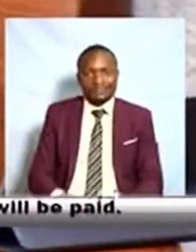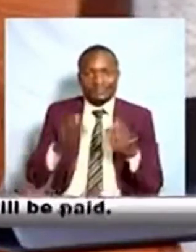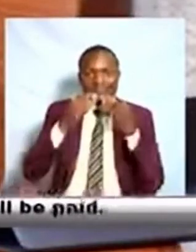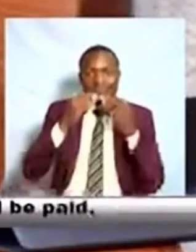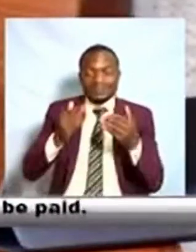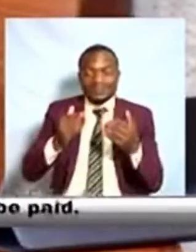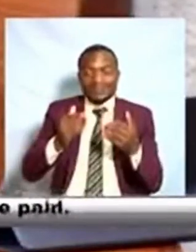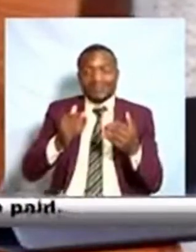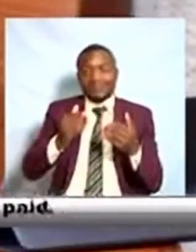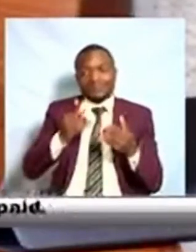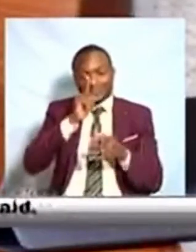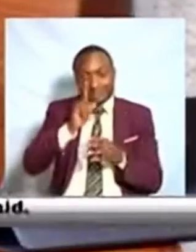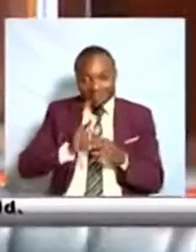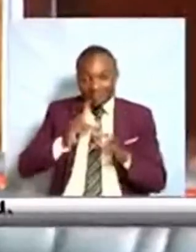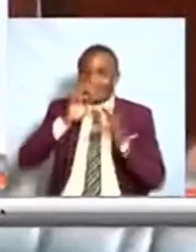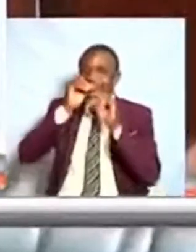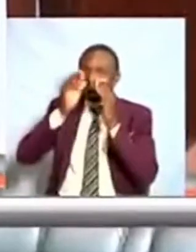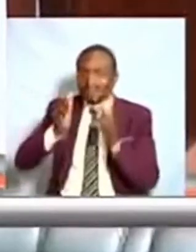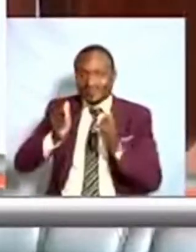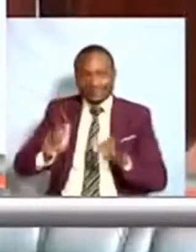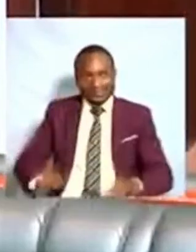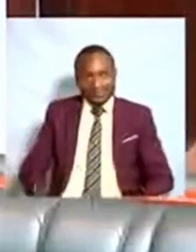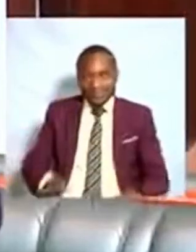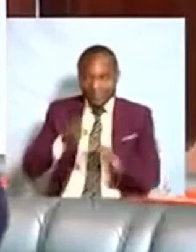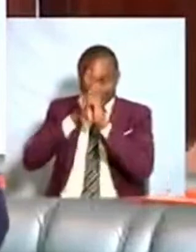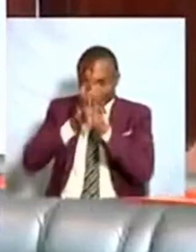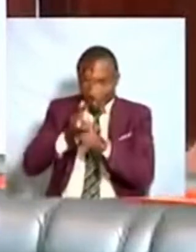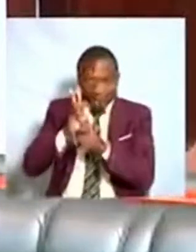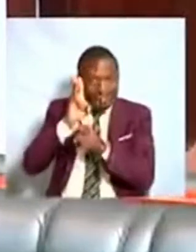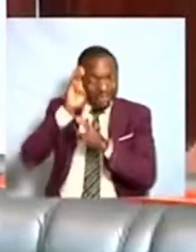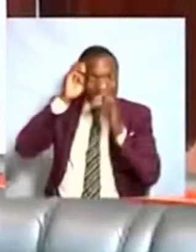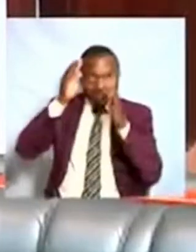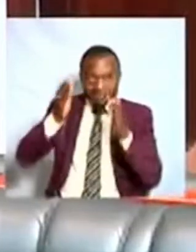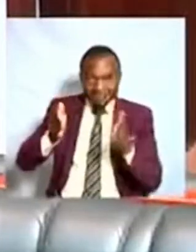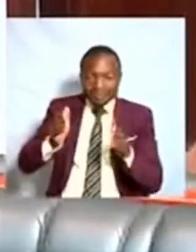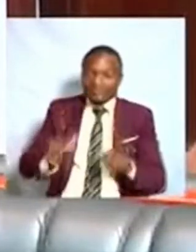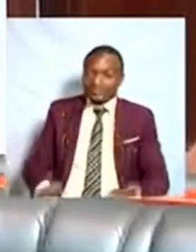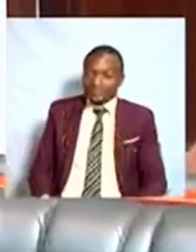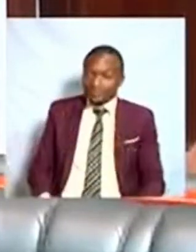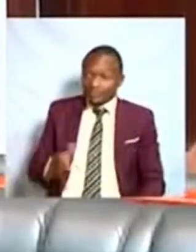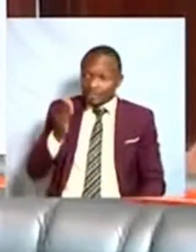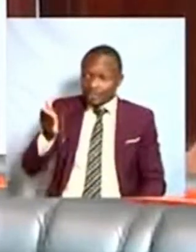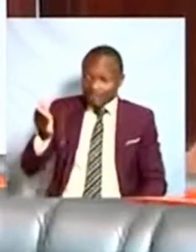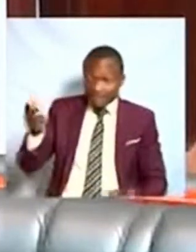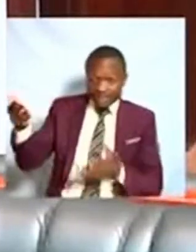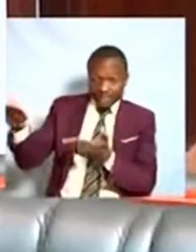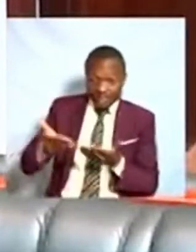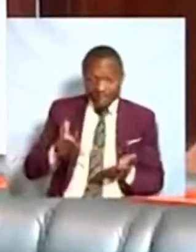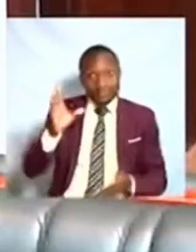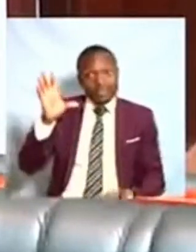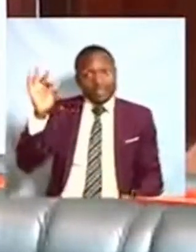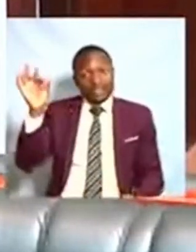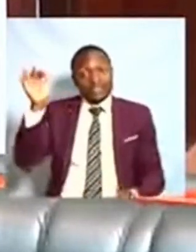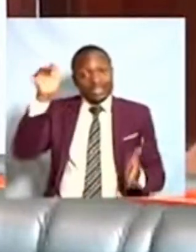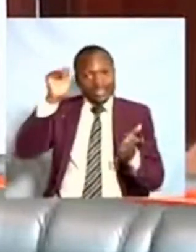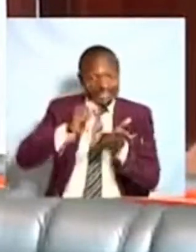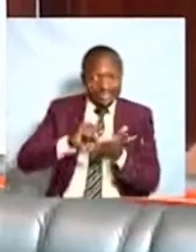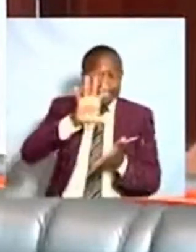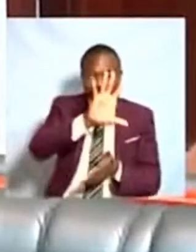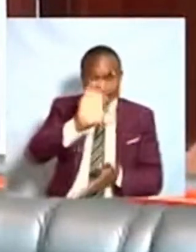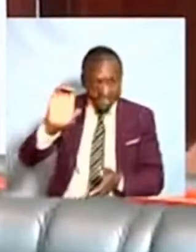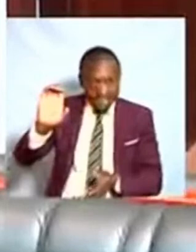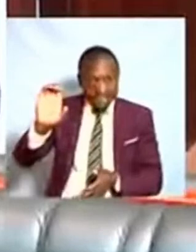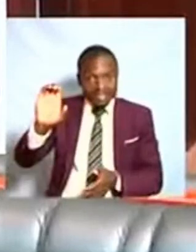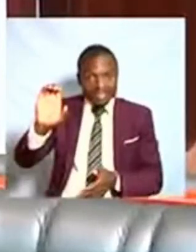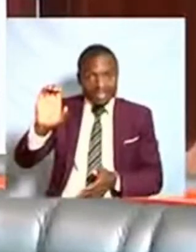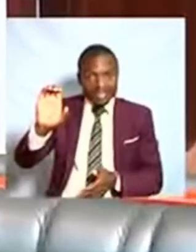Thank you so very much, Madam Speaker. Honorable Minister, for you to come up with 19,500 and